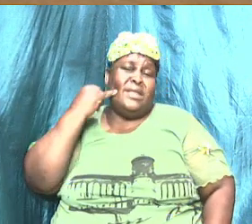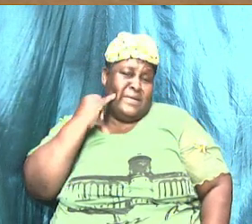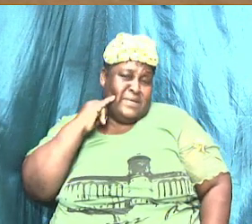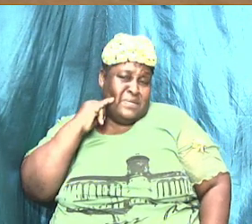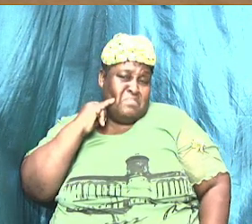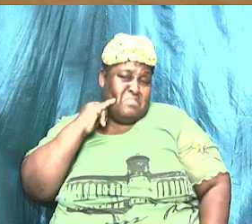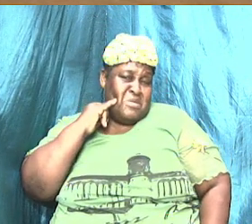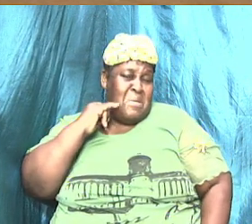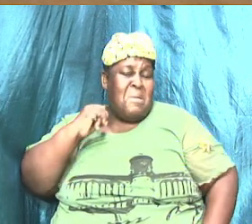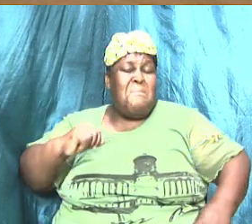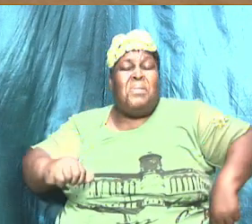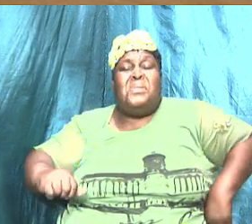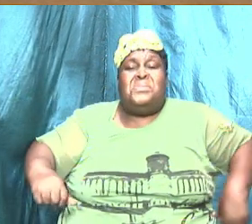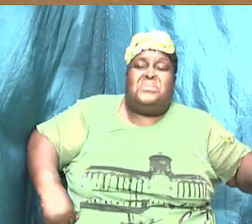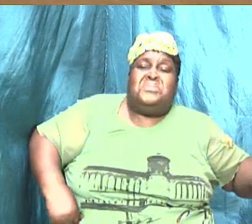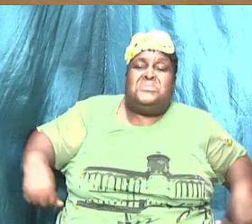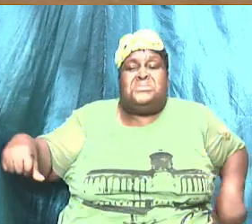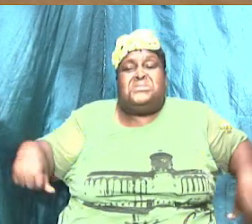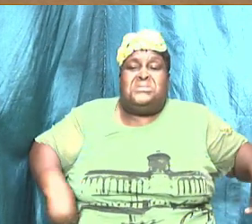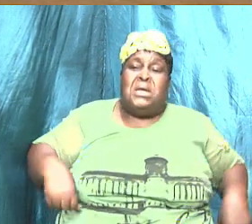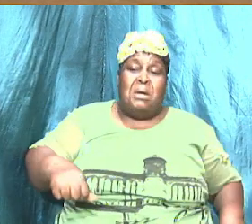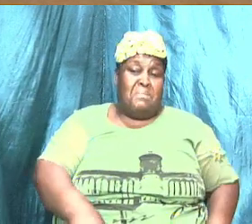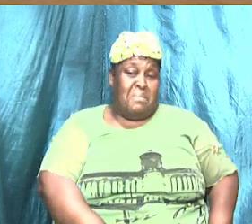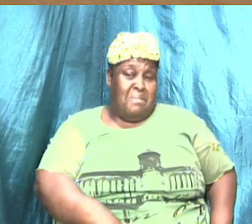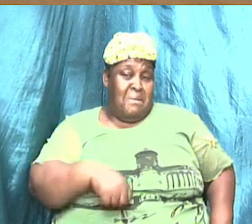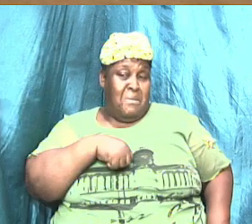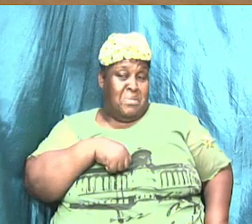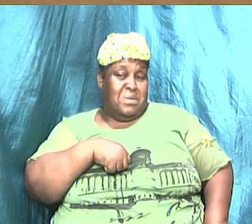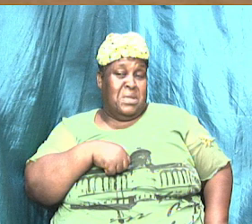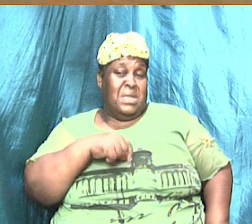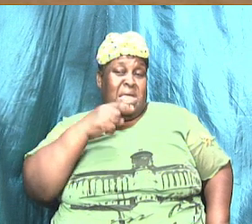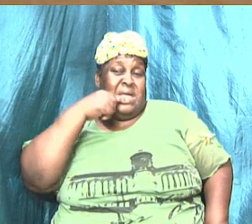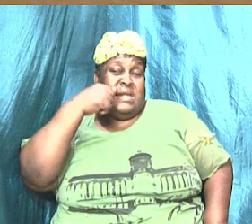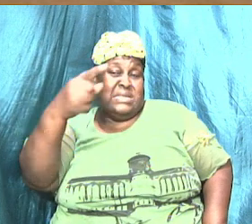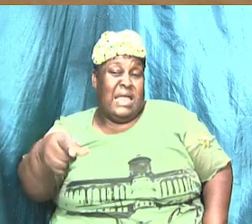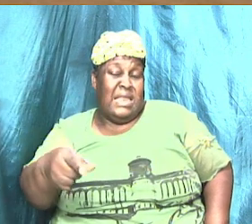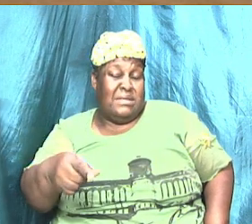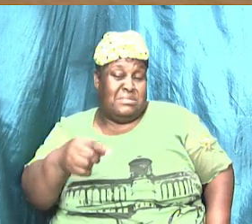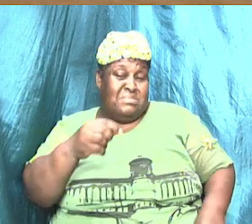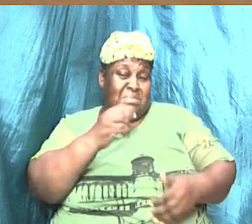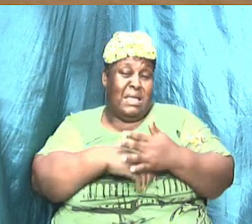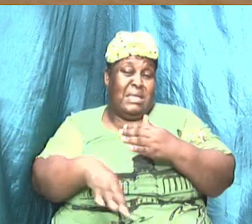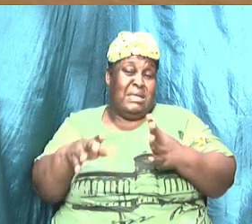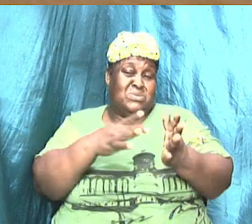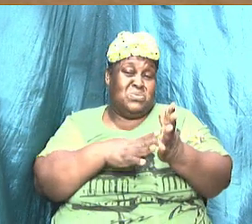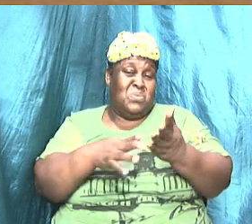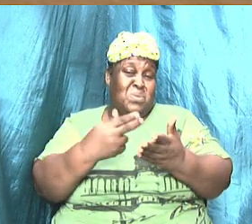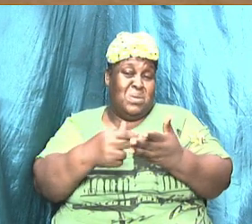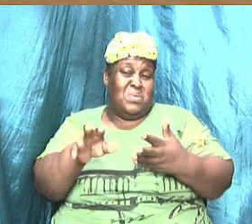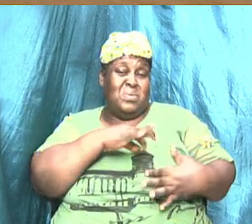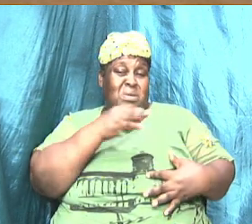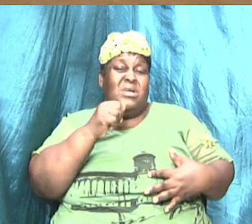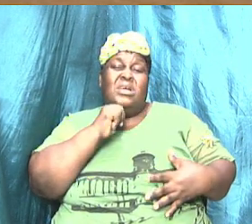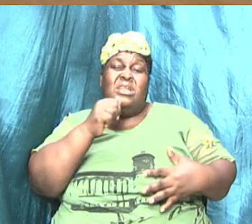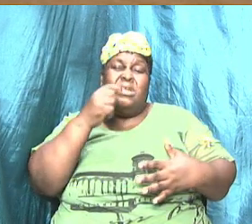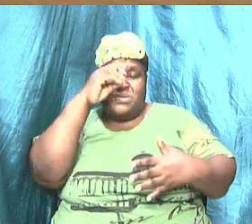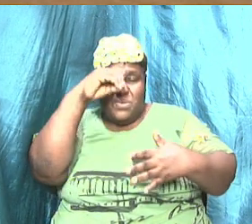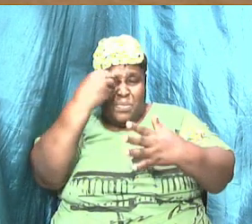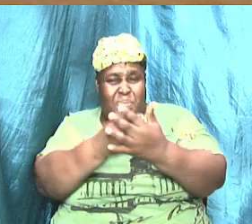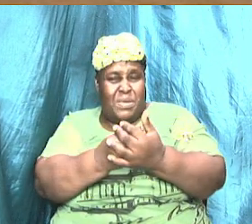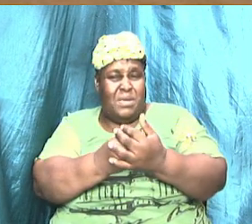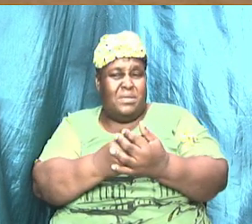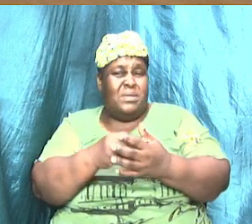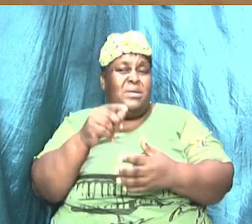Covicious Boasters Proud Blasphemers Disobedient To